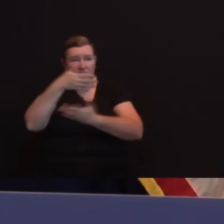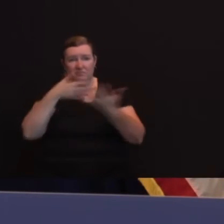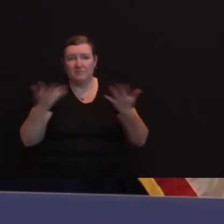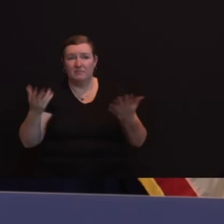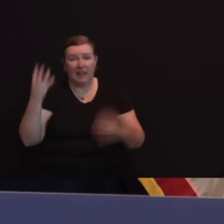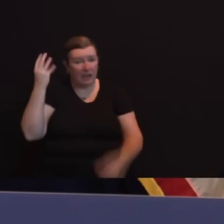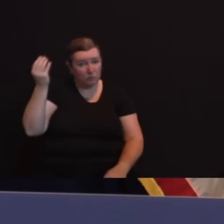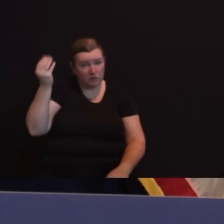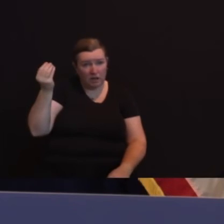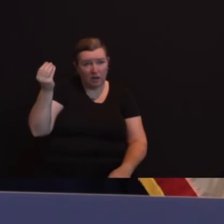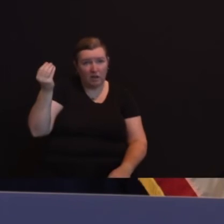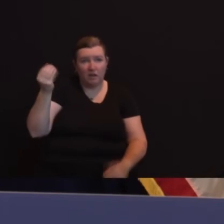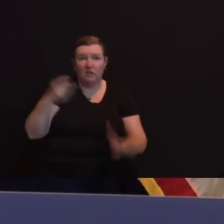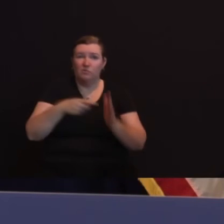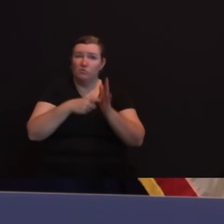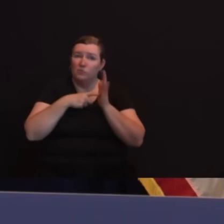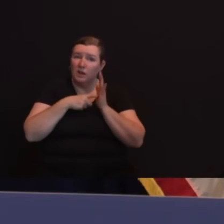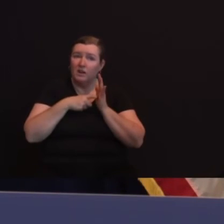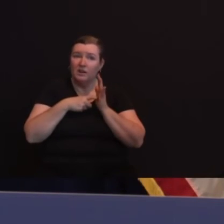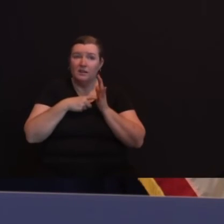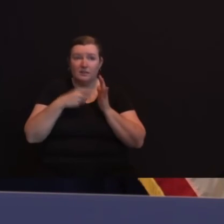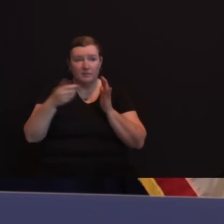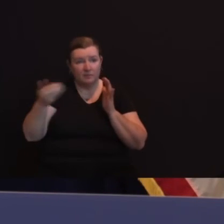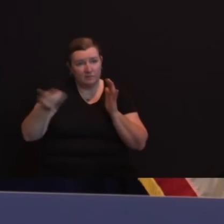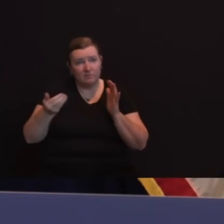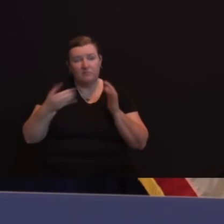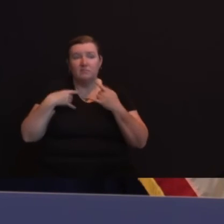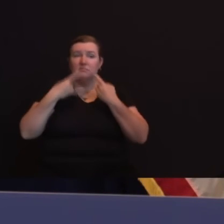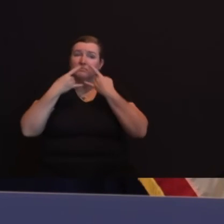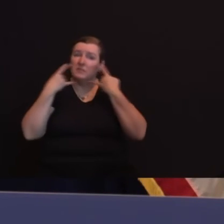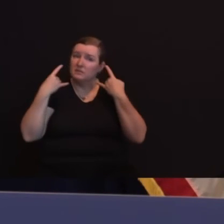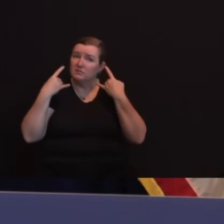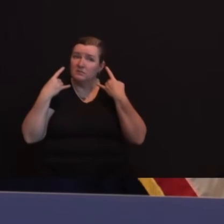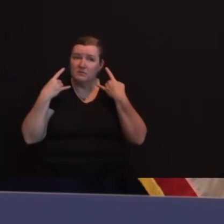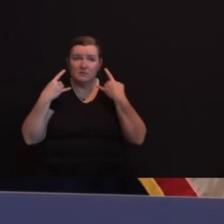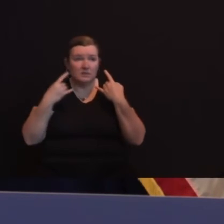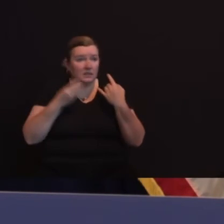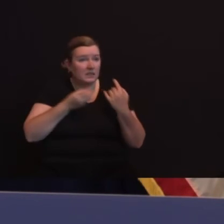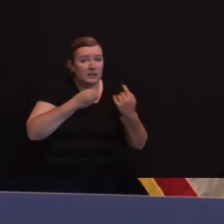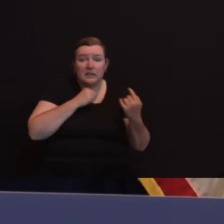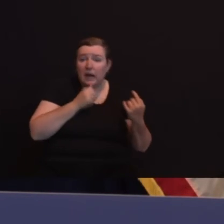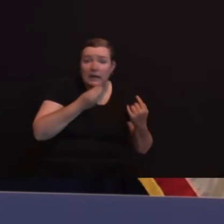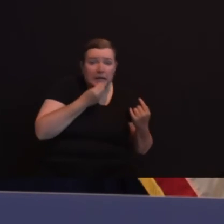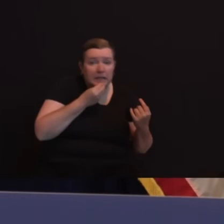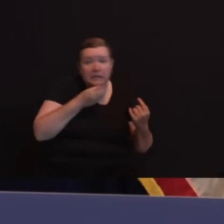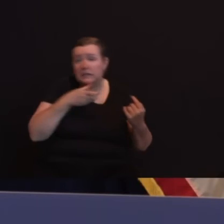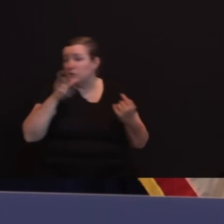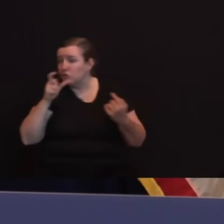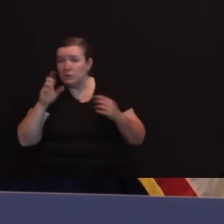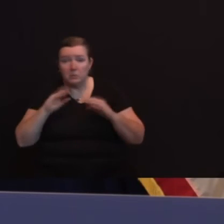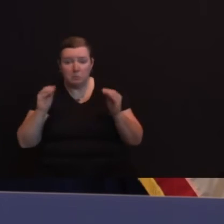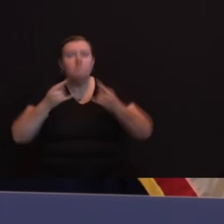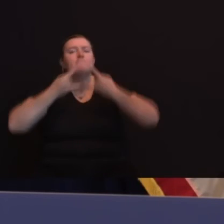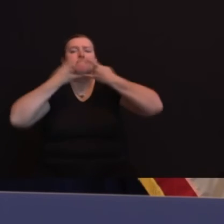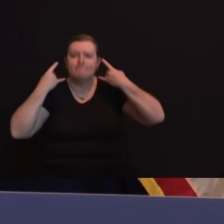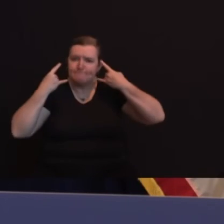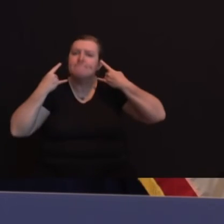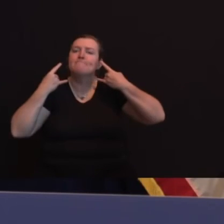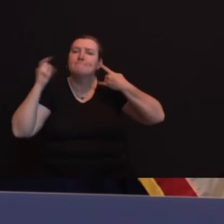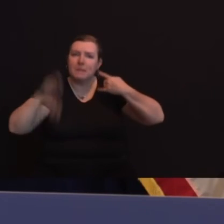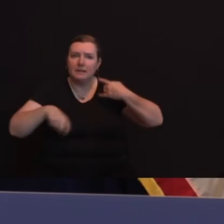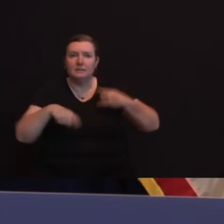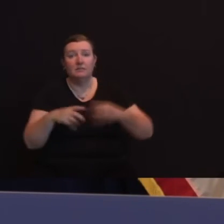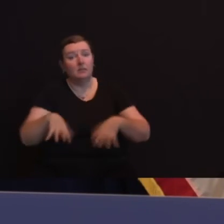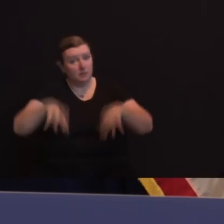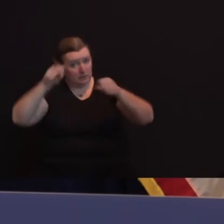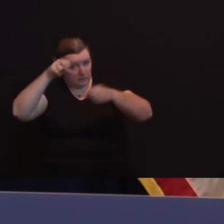require guests to wear masks when not eating or drinking. If you do host indoors, increase your ventilation by